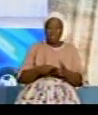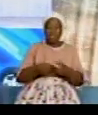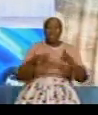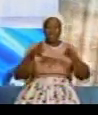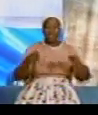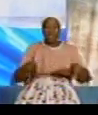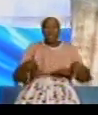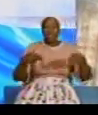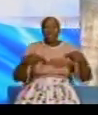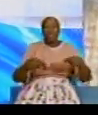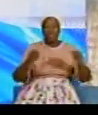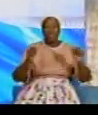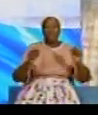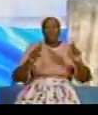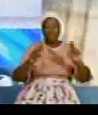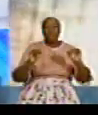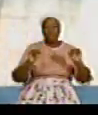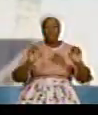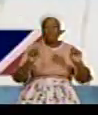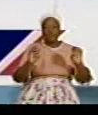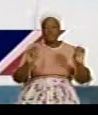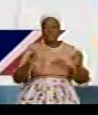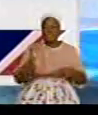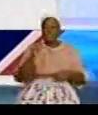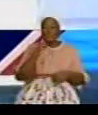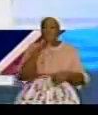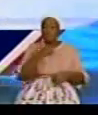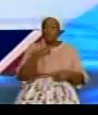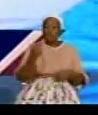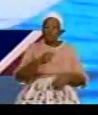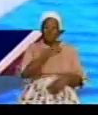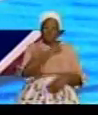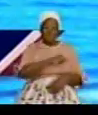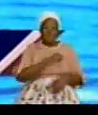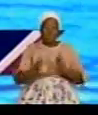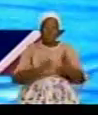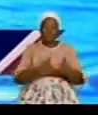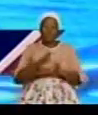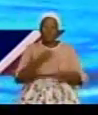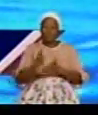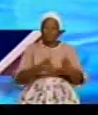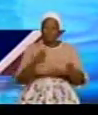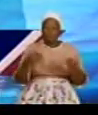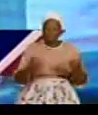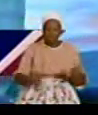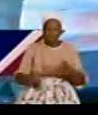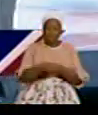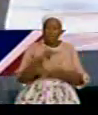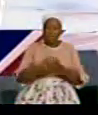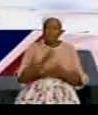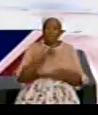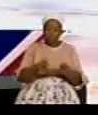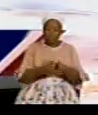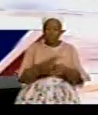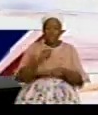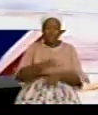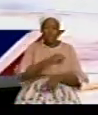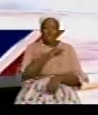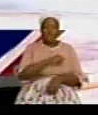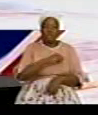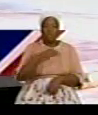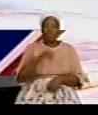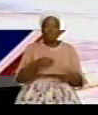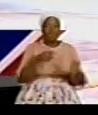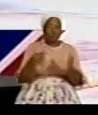the only guilty people. There are people today who also are guilty of this.